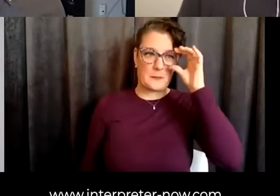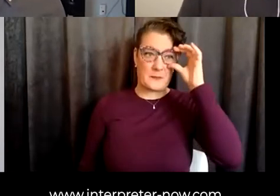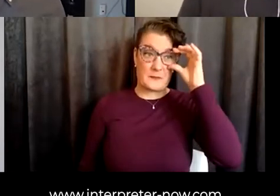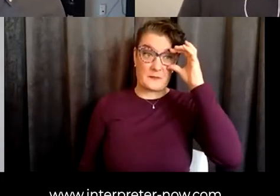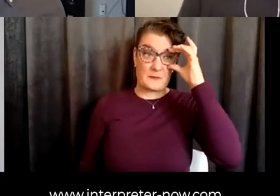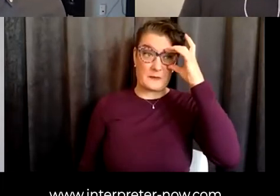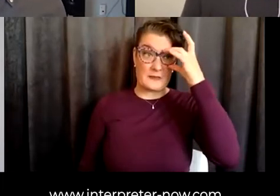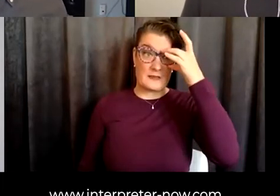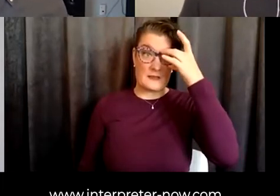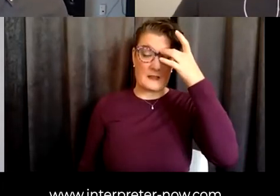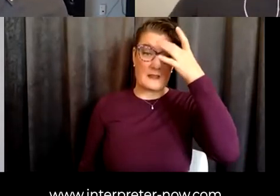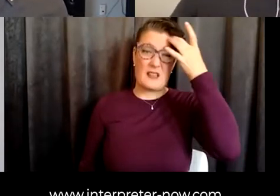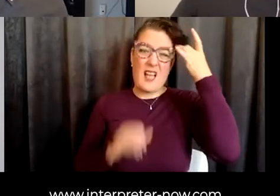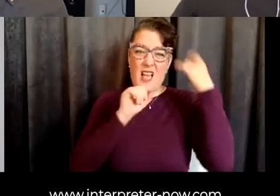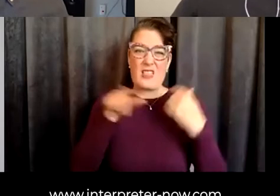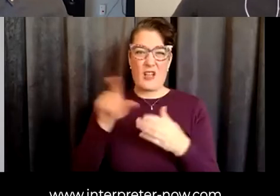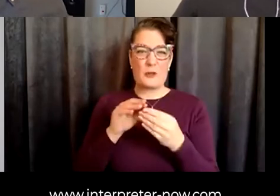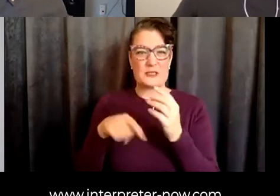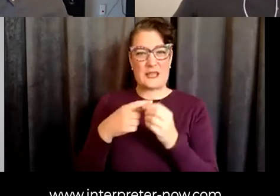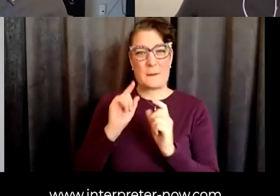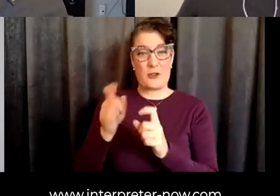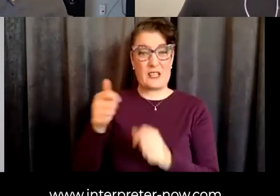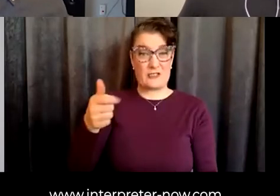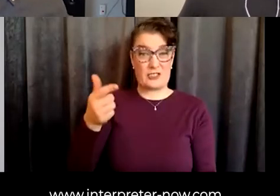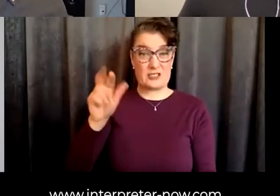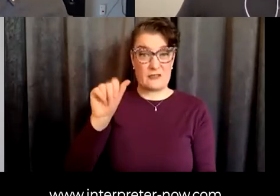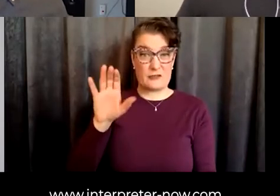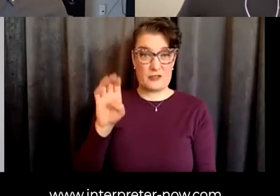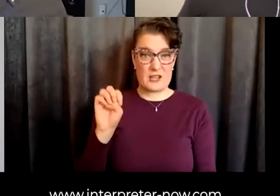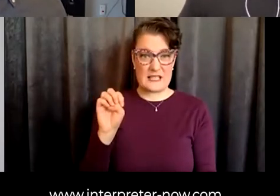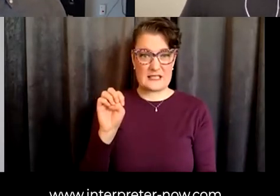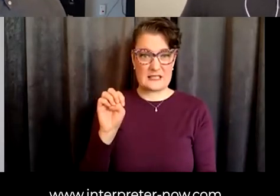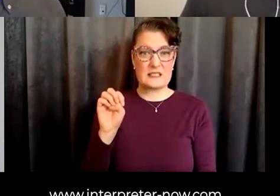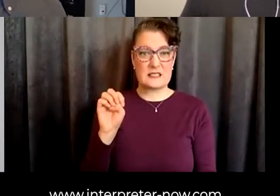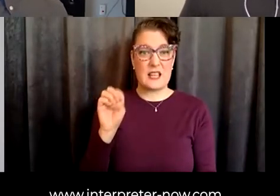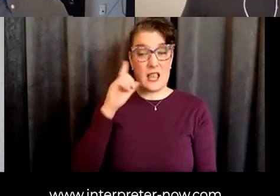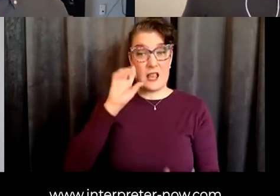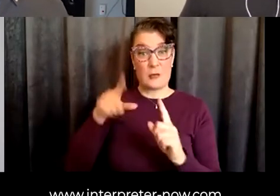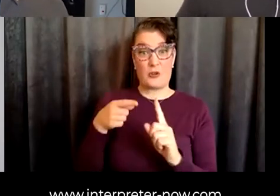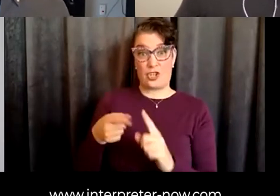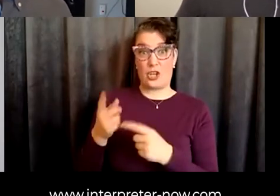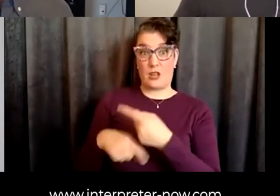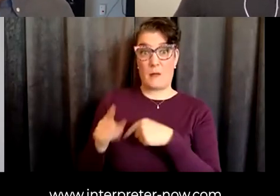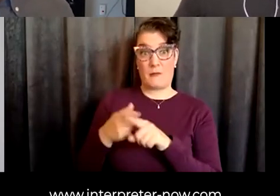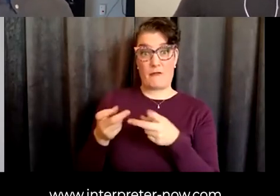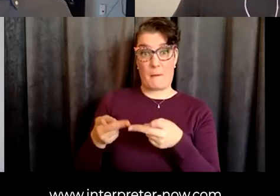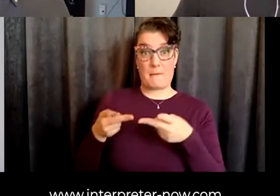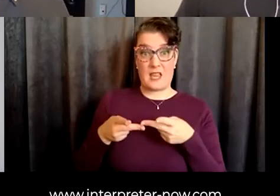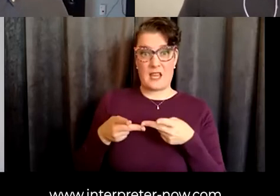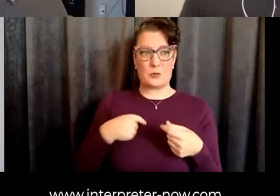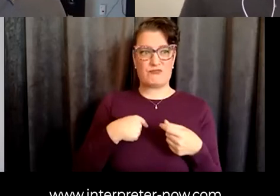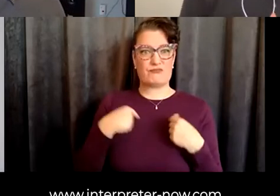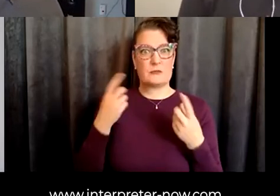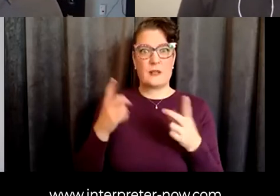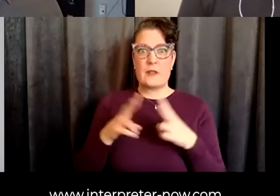about giving yourself grace. And I think particularly coming from some place where I've always been very